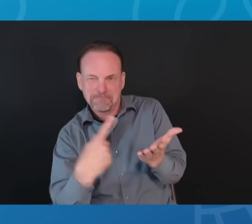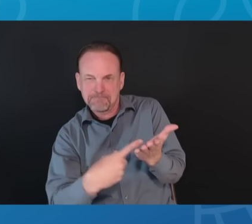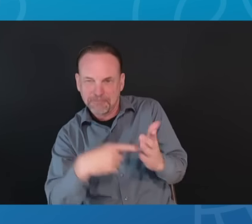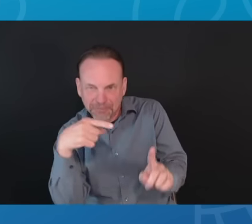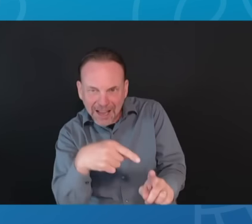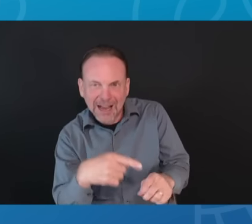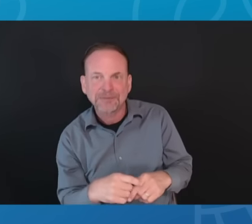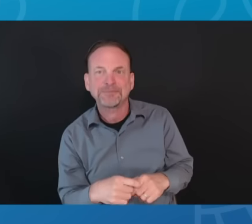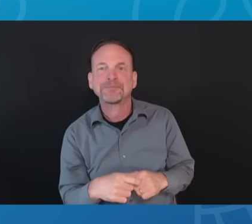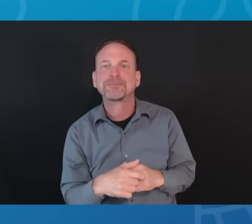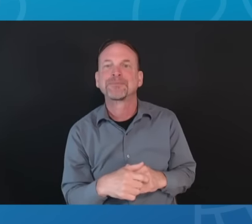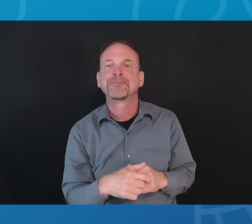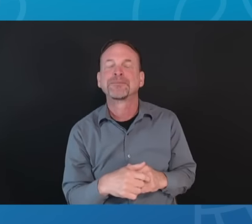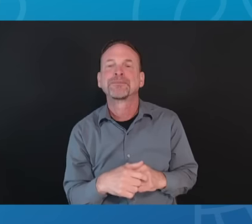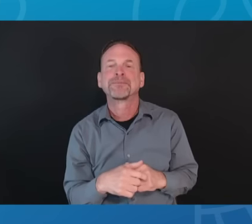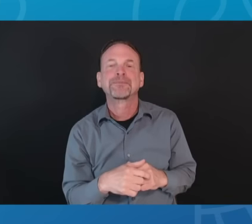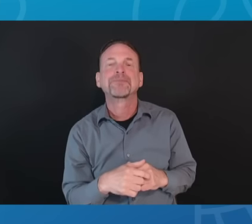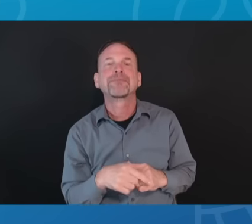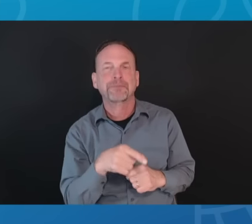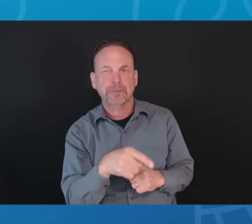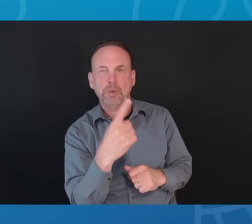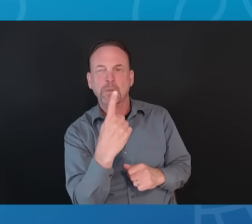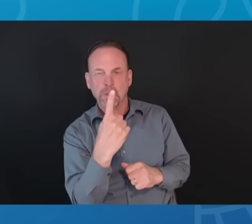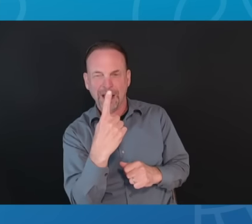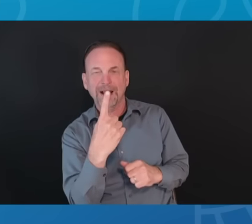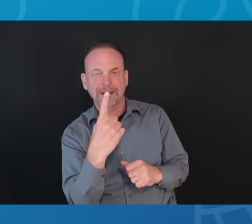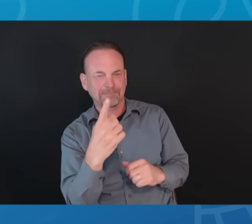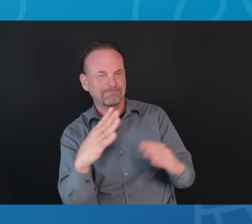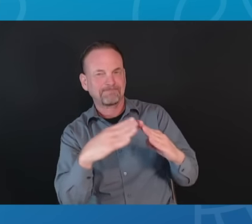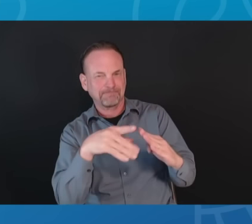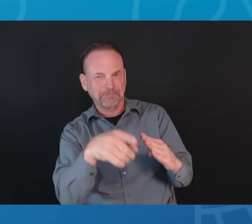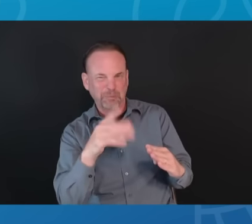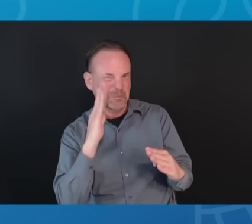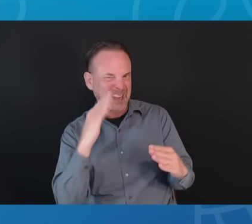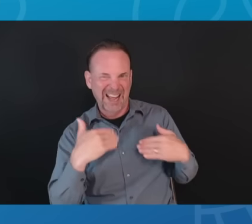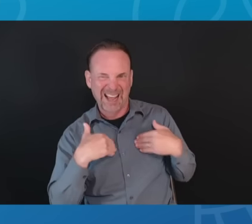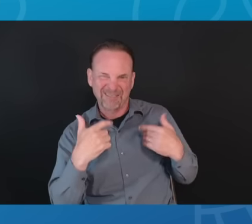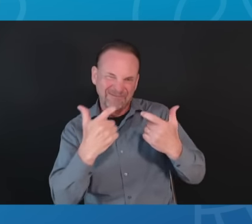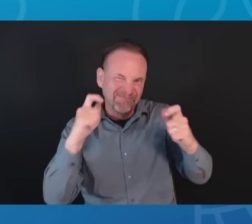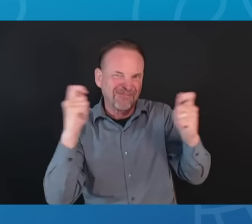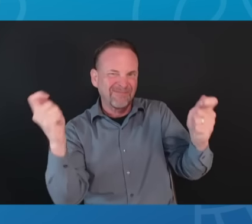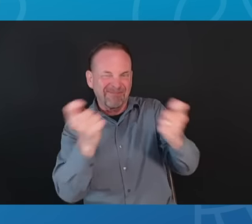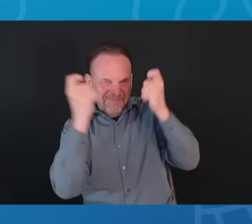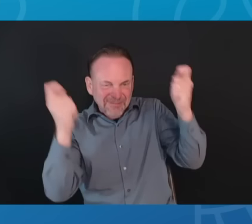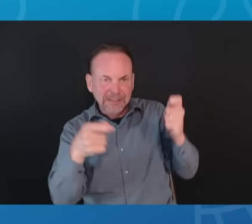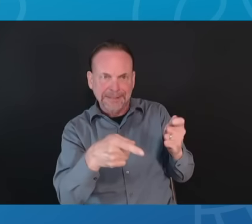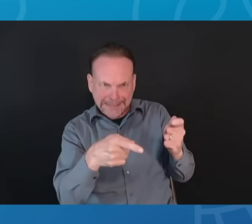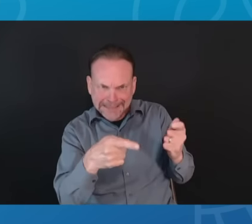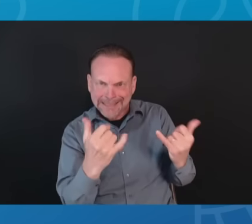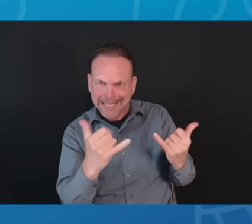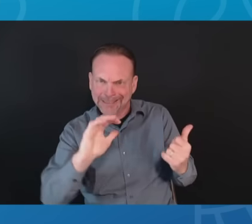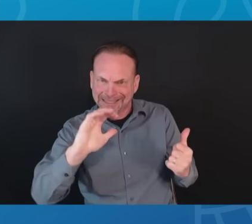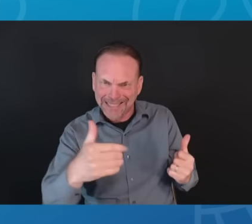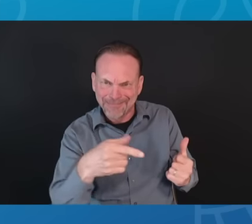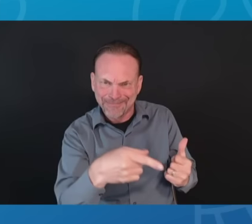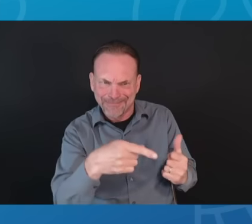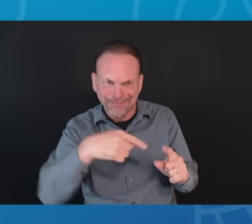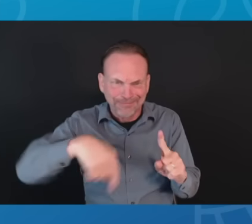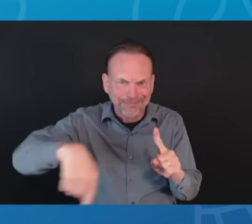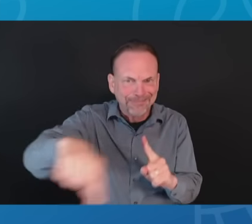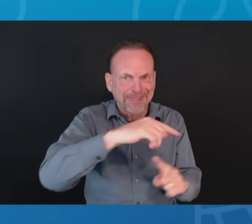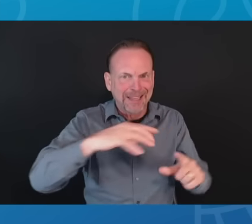amid multiple security concerns in Bangladesh. Meanwhile, neighboring country India has also placed message